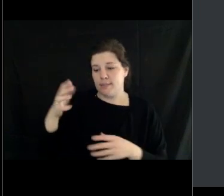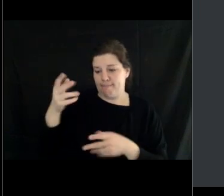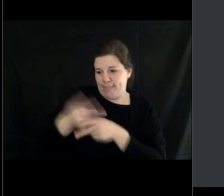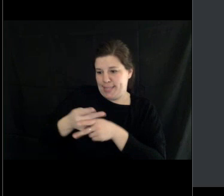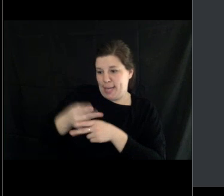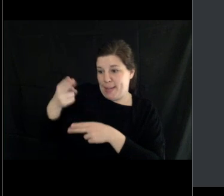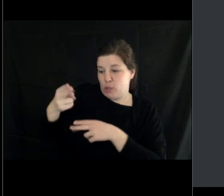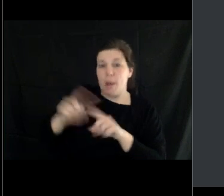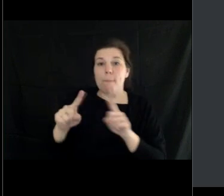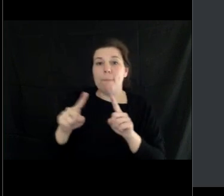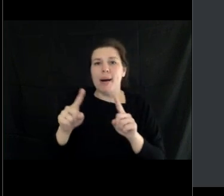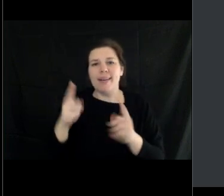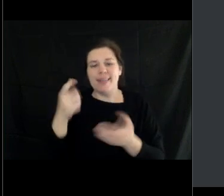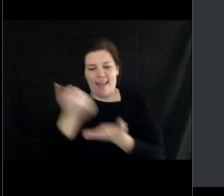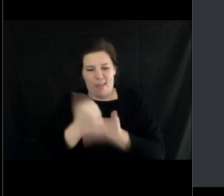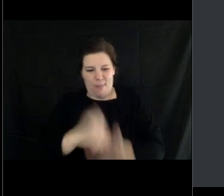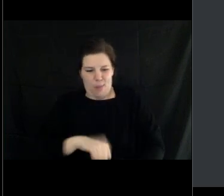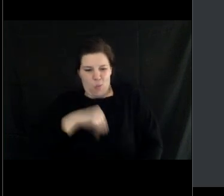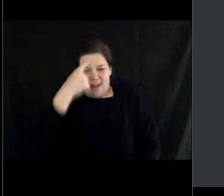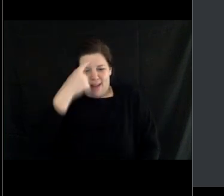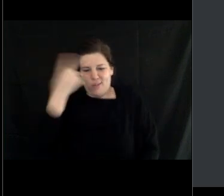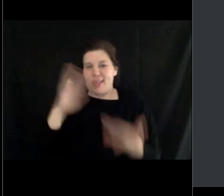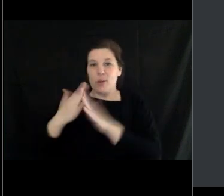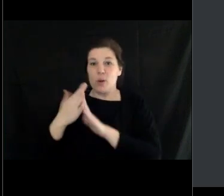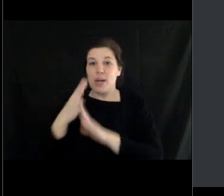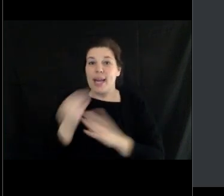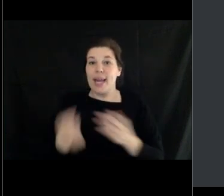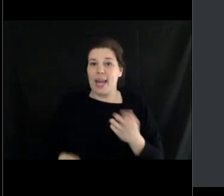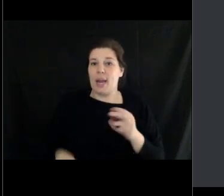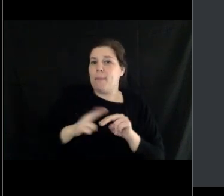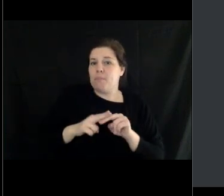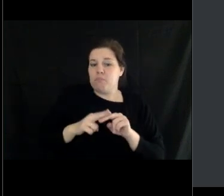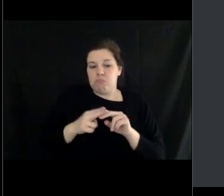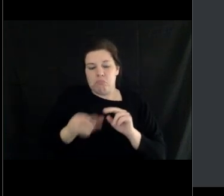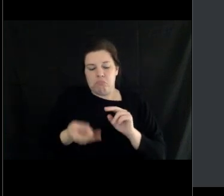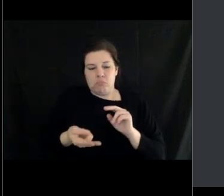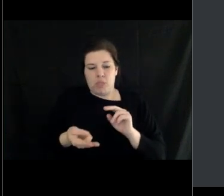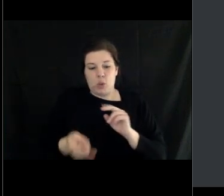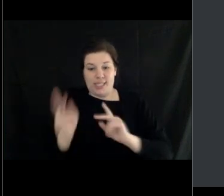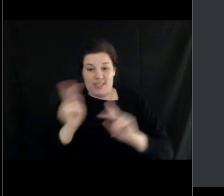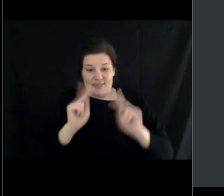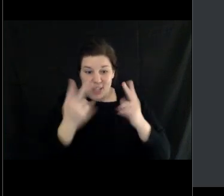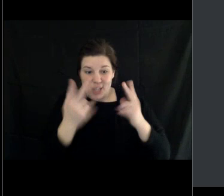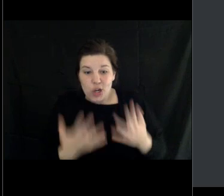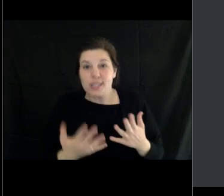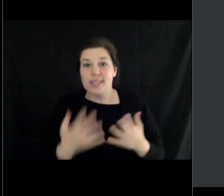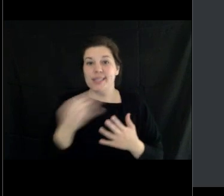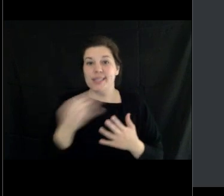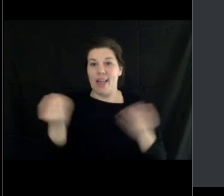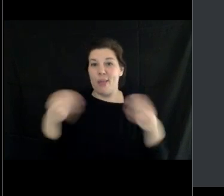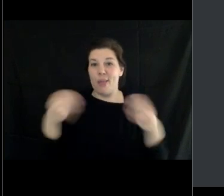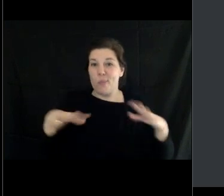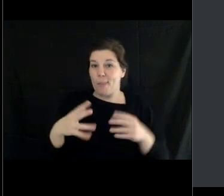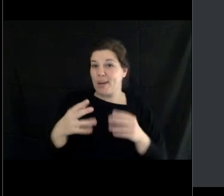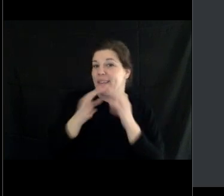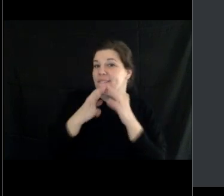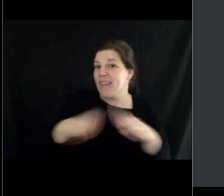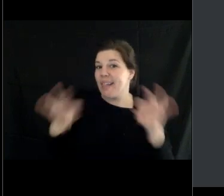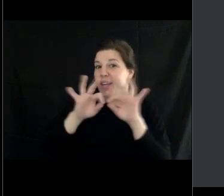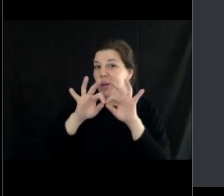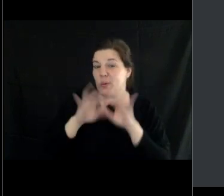pride, improve property values, and increase visitor interest. We need only look to